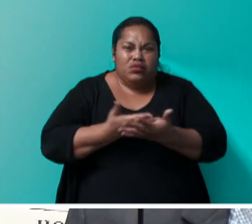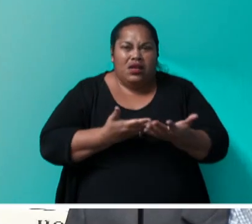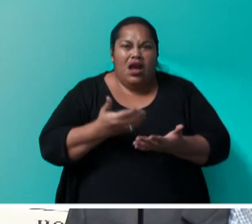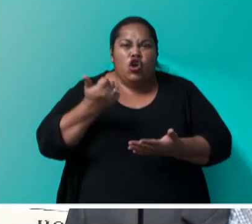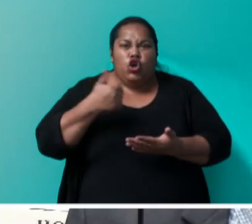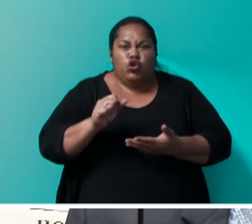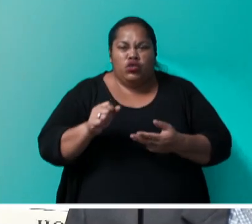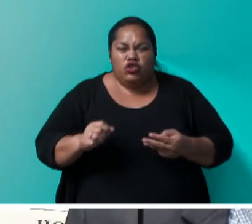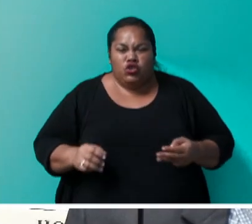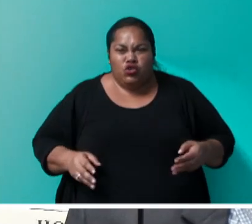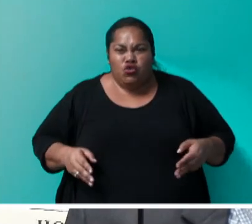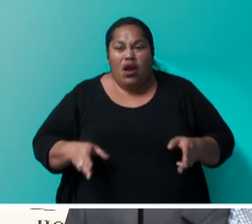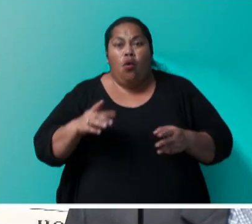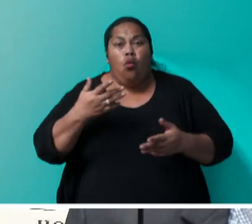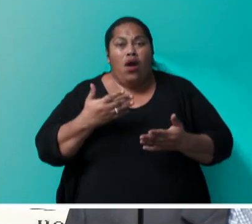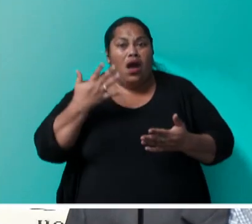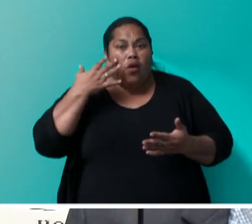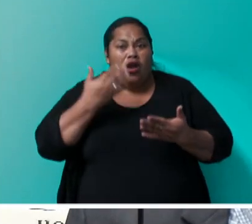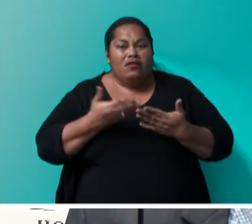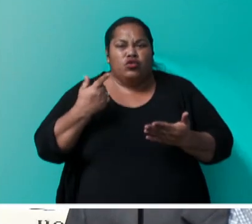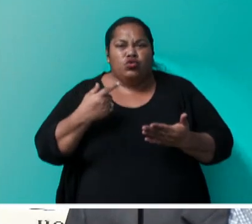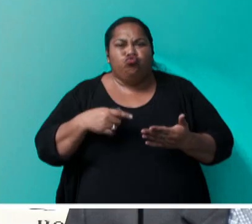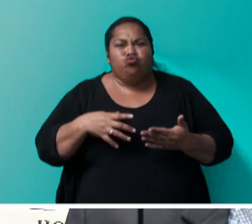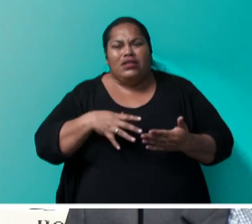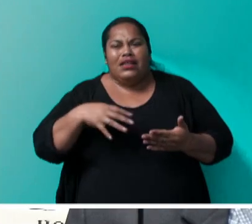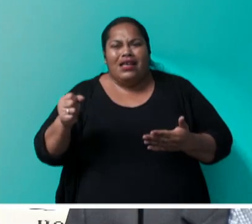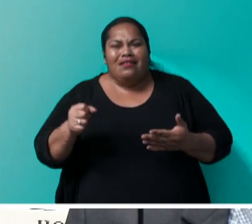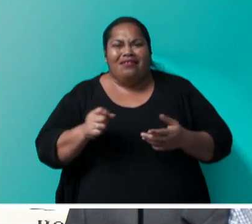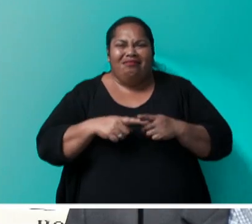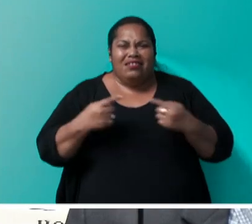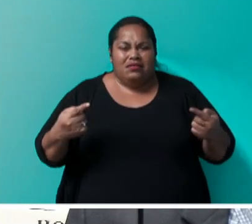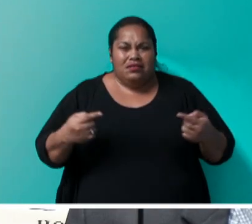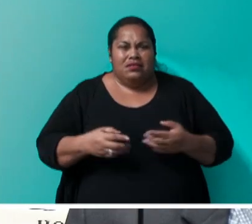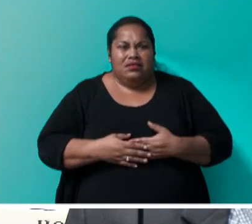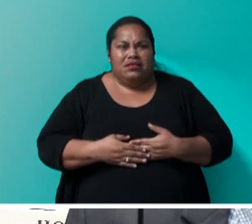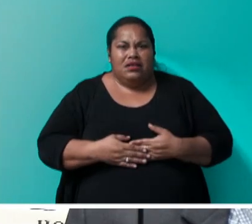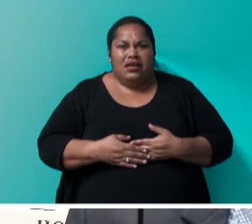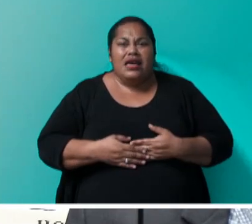network during off-season to transport goods, even